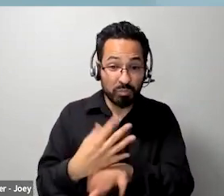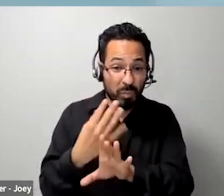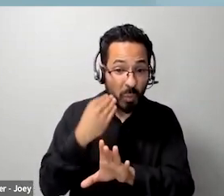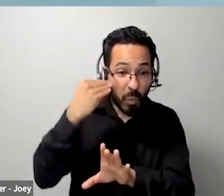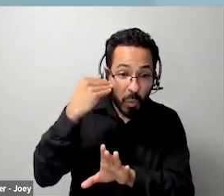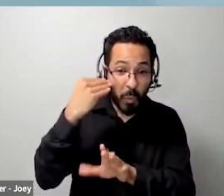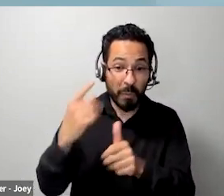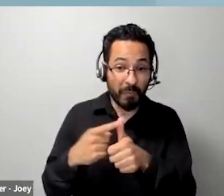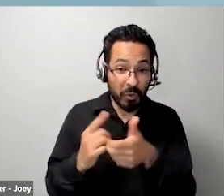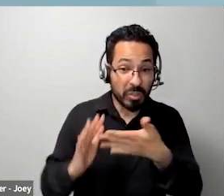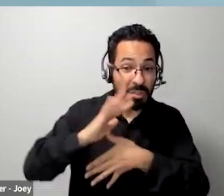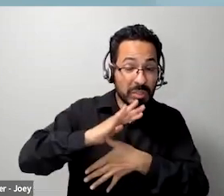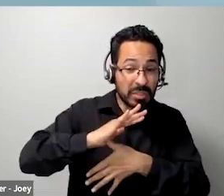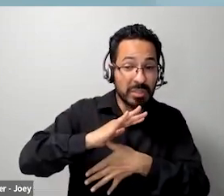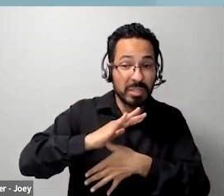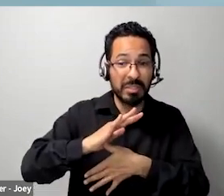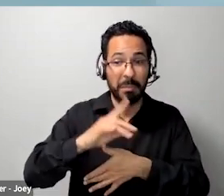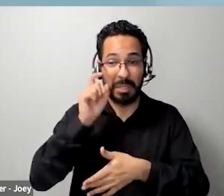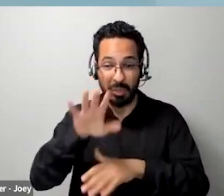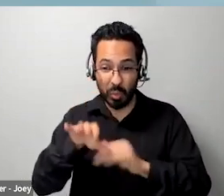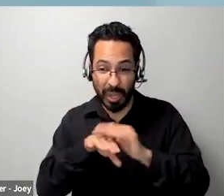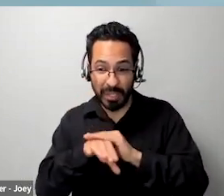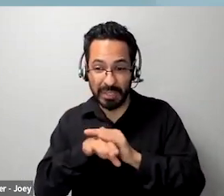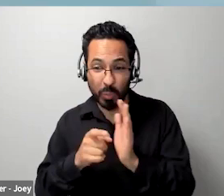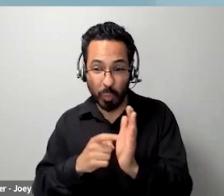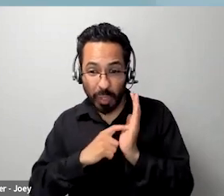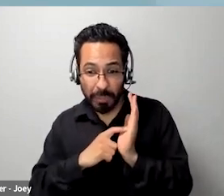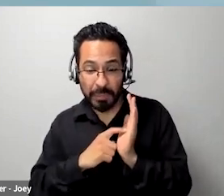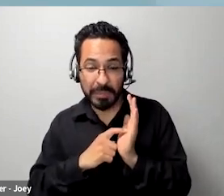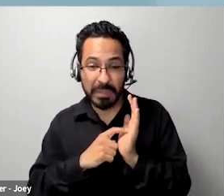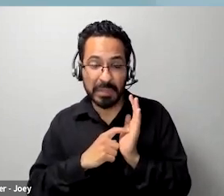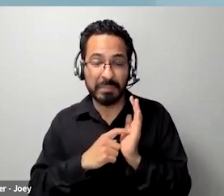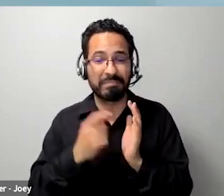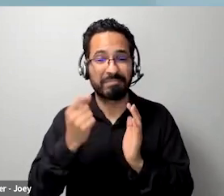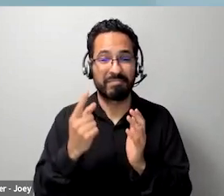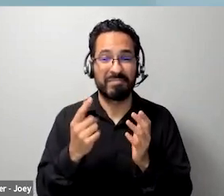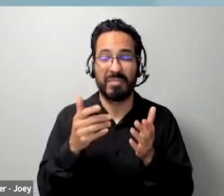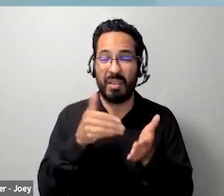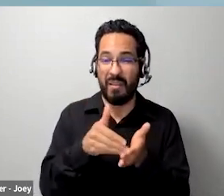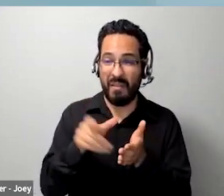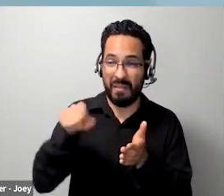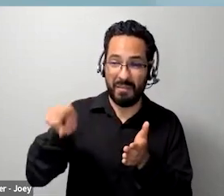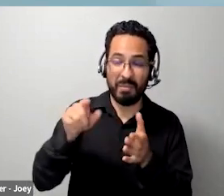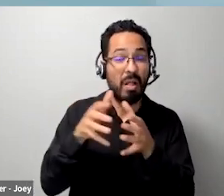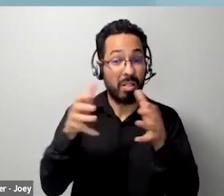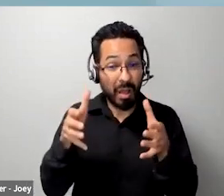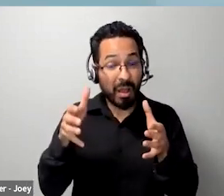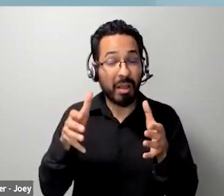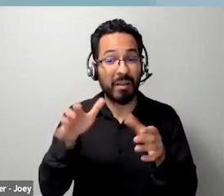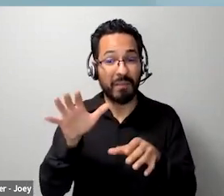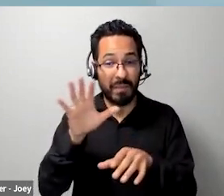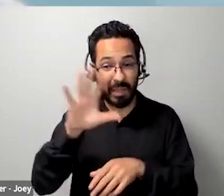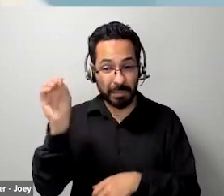first, because that is one of your access requirements. A lot of these companies now, because there